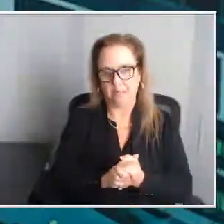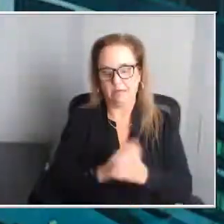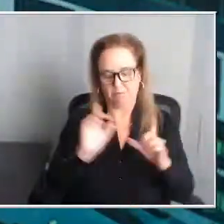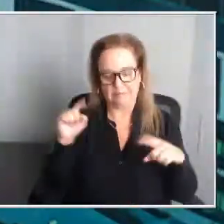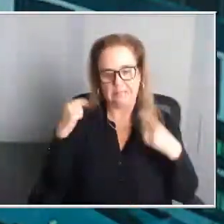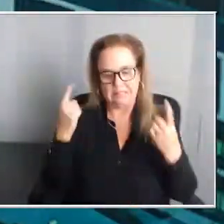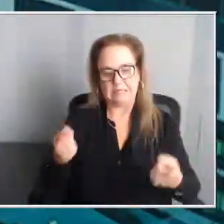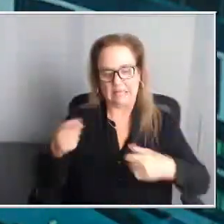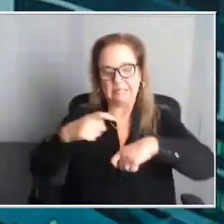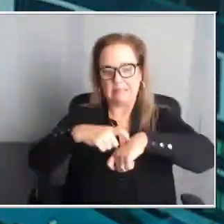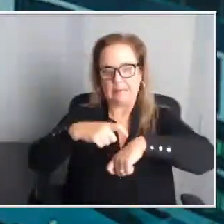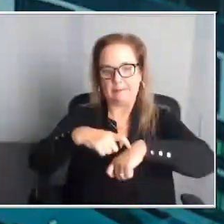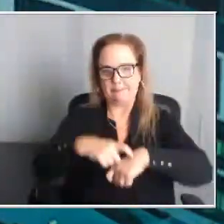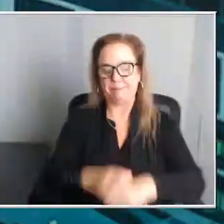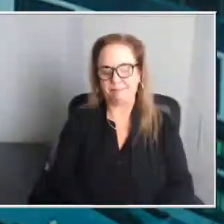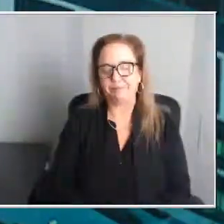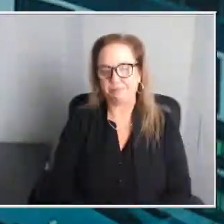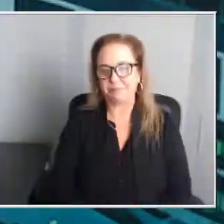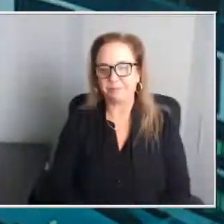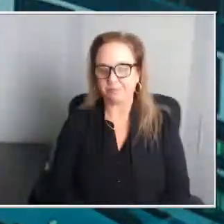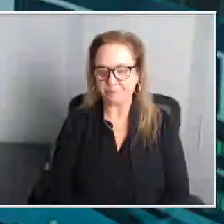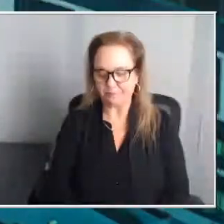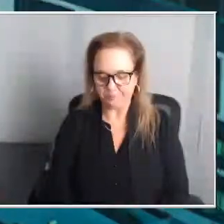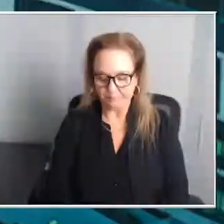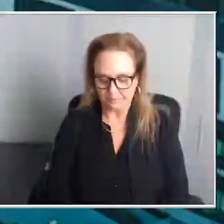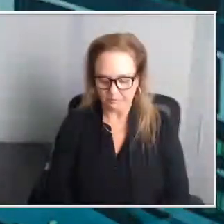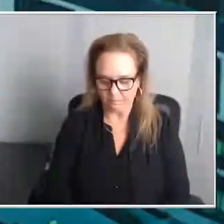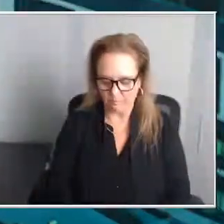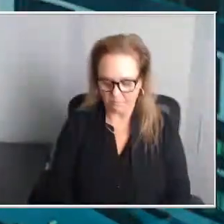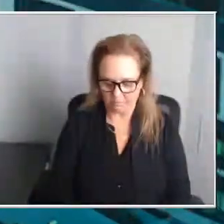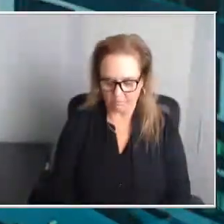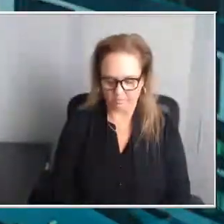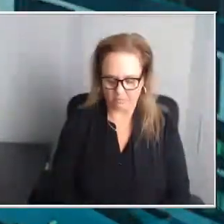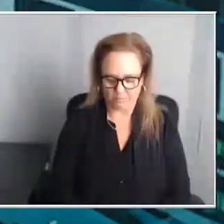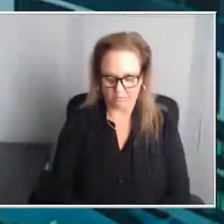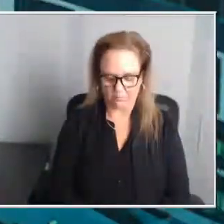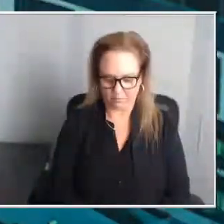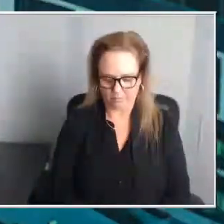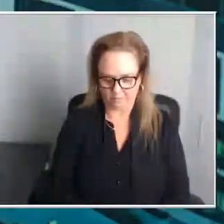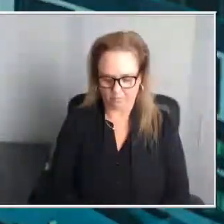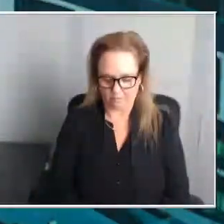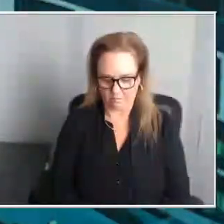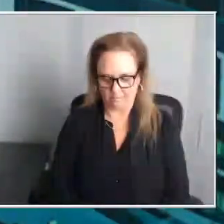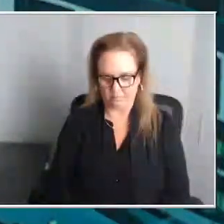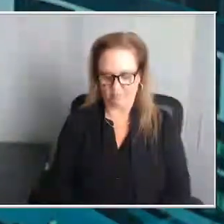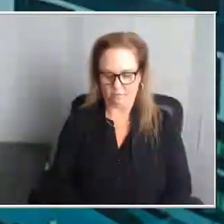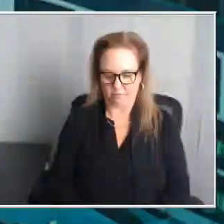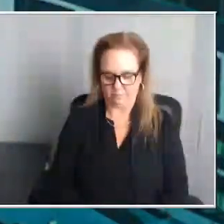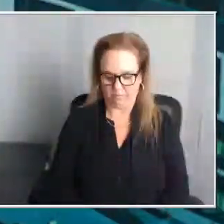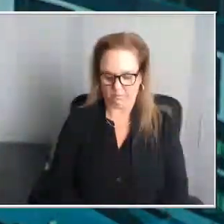then. So, why don't you tell them about all the things you can do now